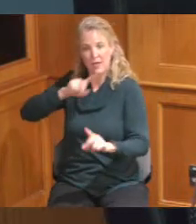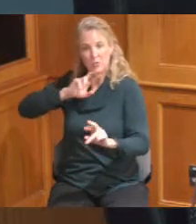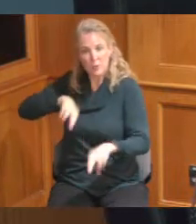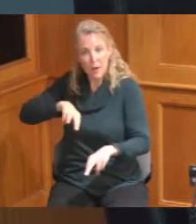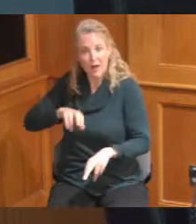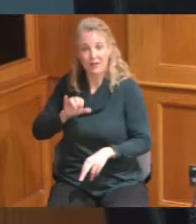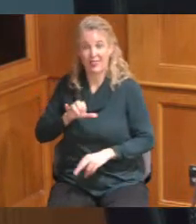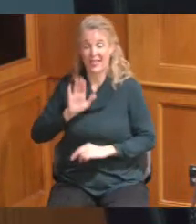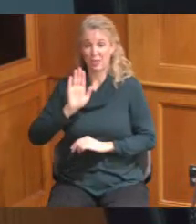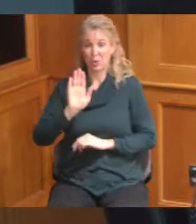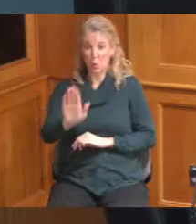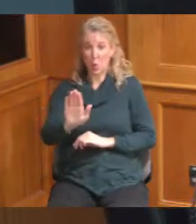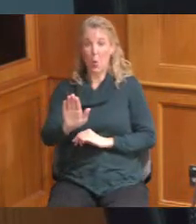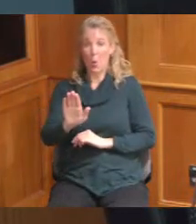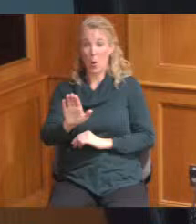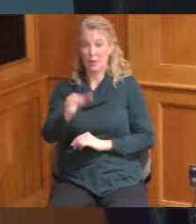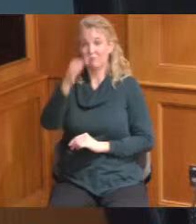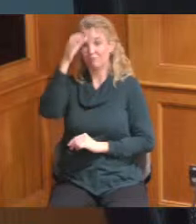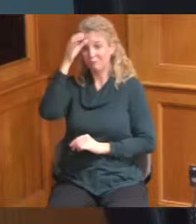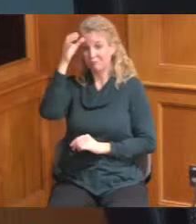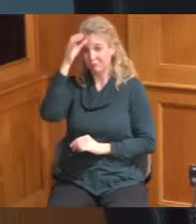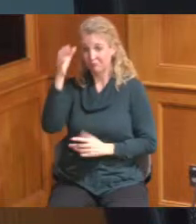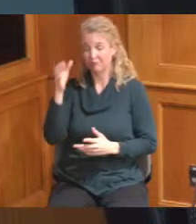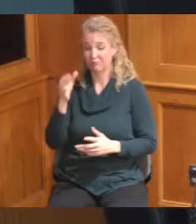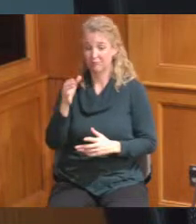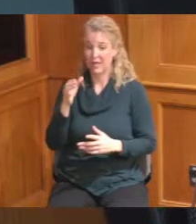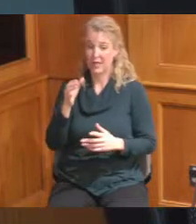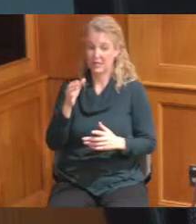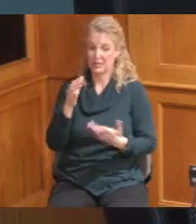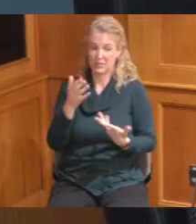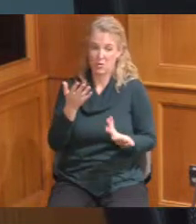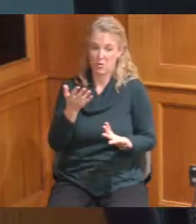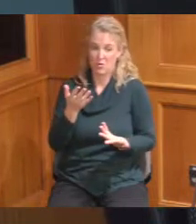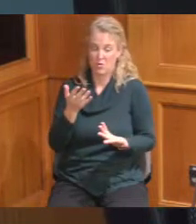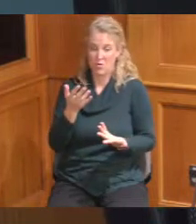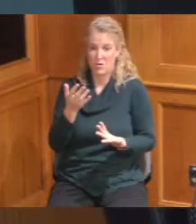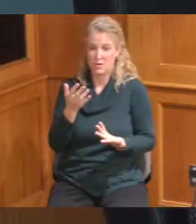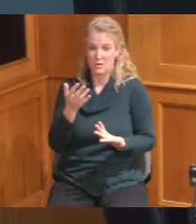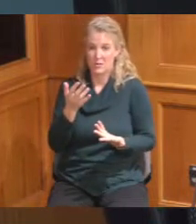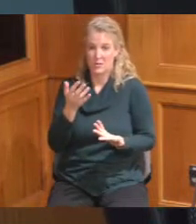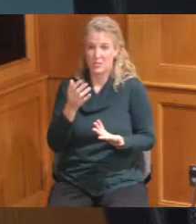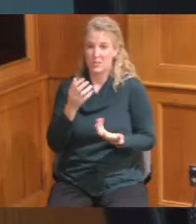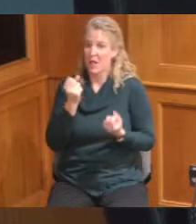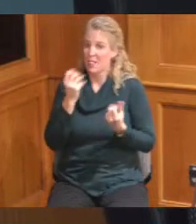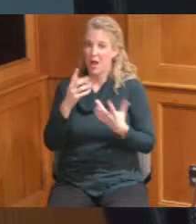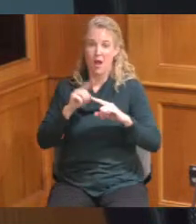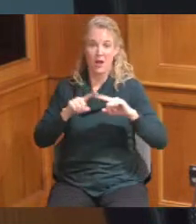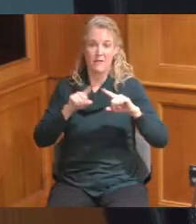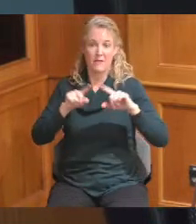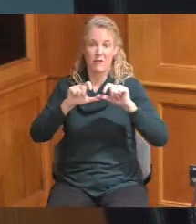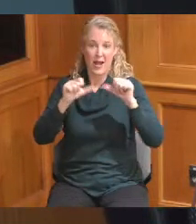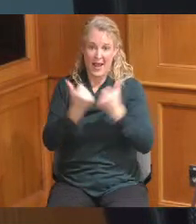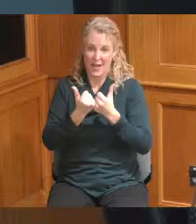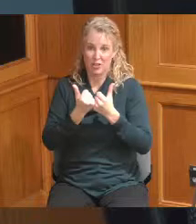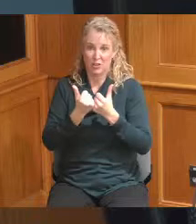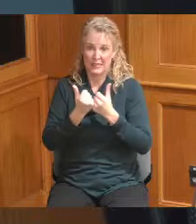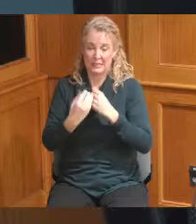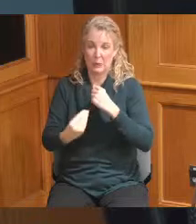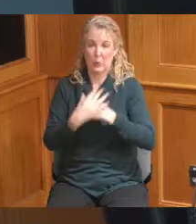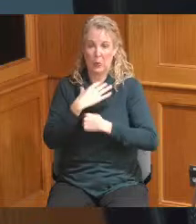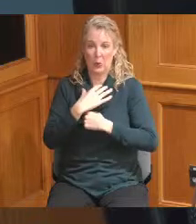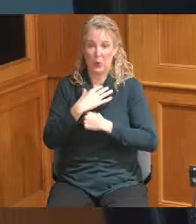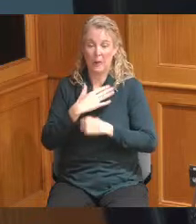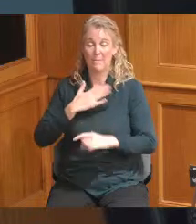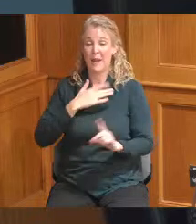that is your territory. It's also housing territory. So it intersects a lot of different agencies. But I guess